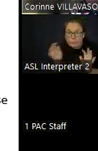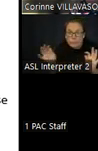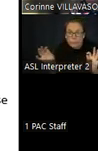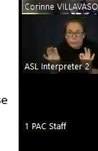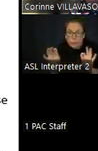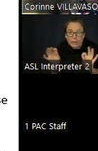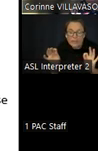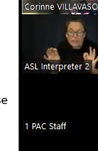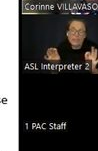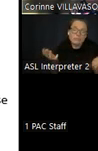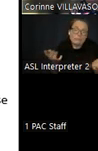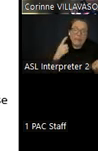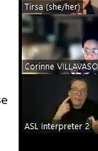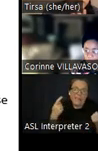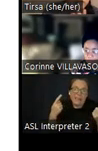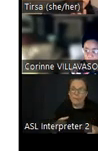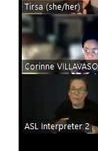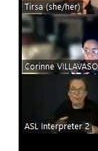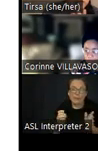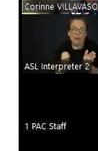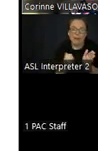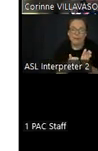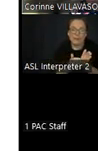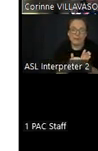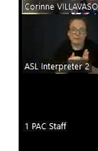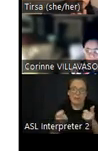they'd probably do it. I think that happens today in a lot of facets of life.